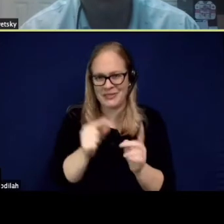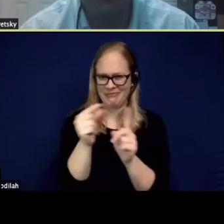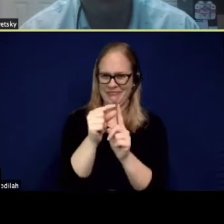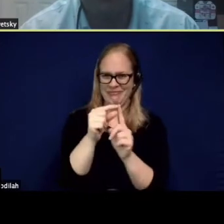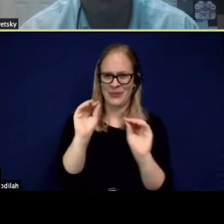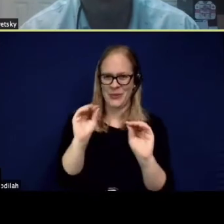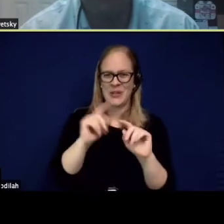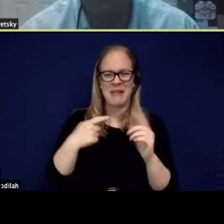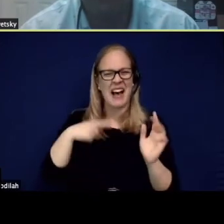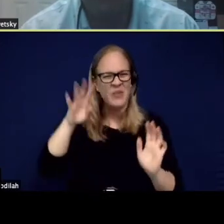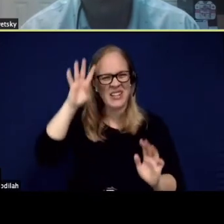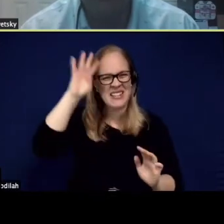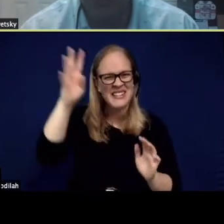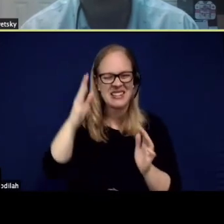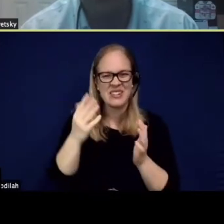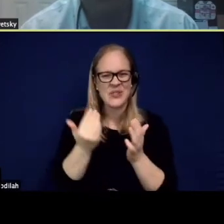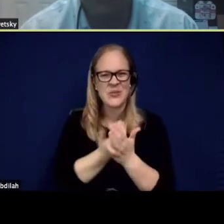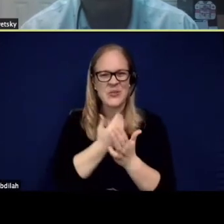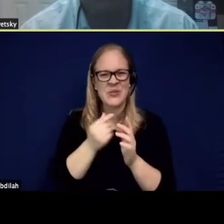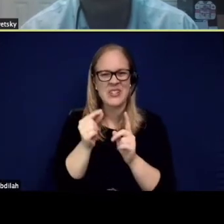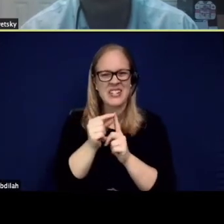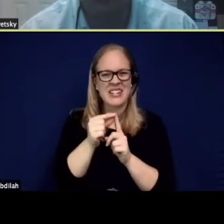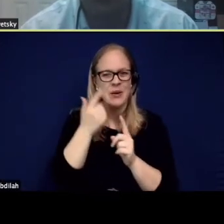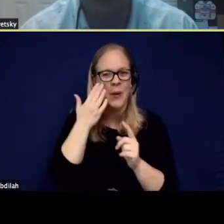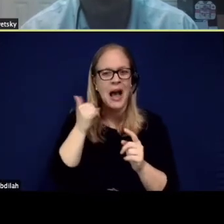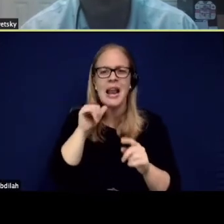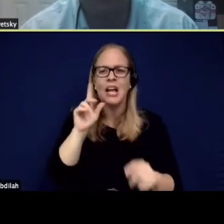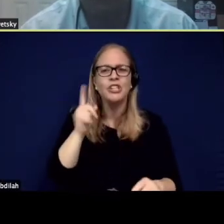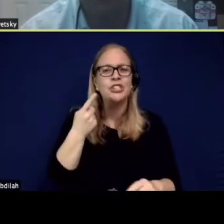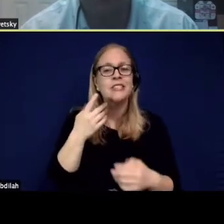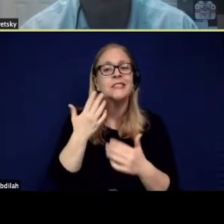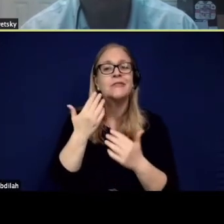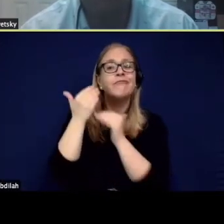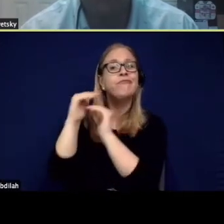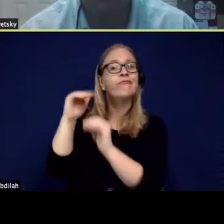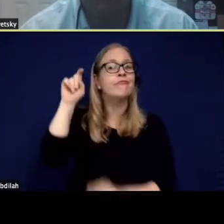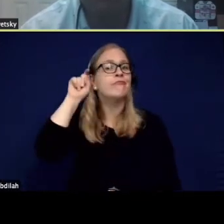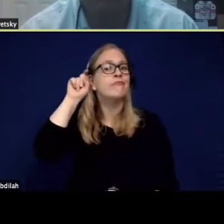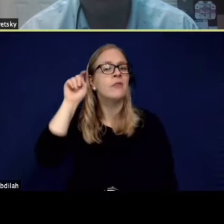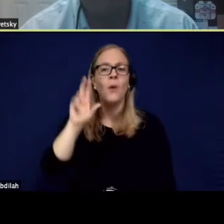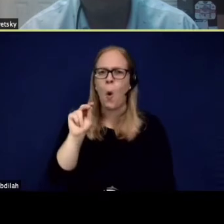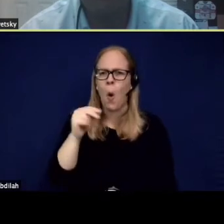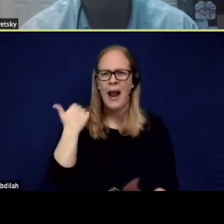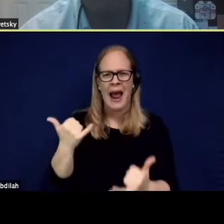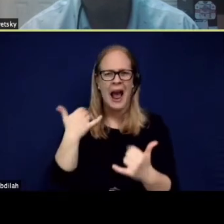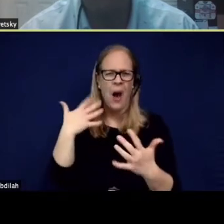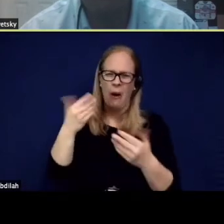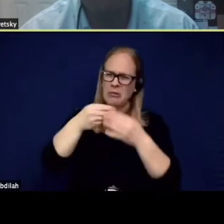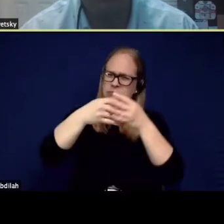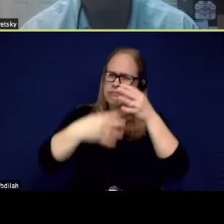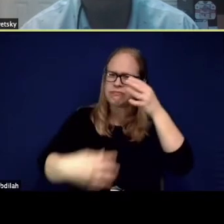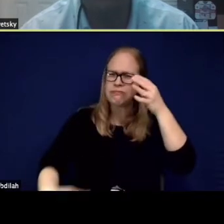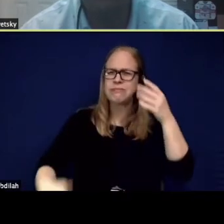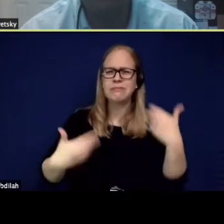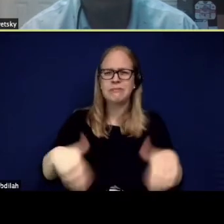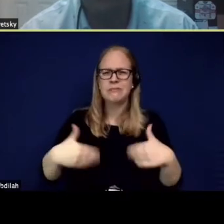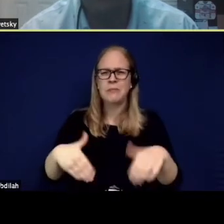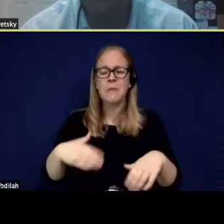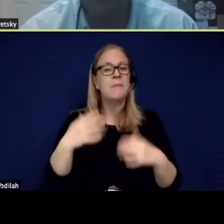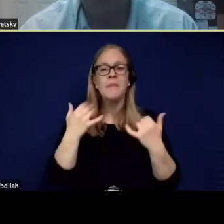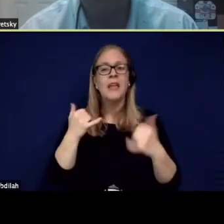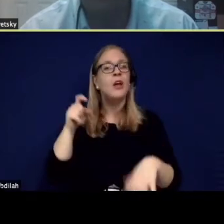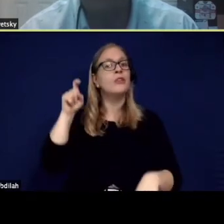I'm going to share here not only allows us to do what people with hearing within normal limits can